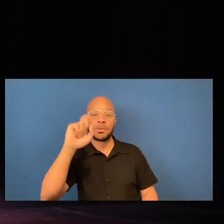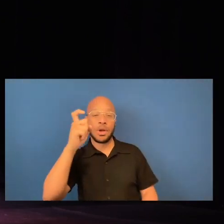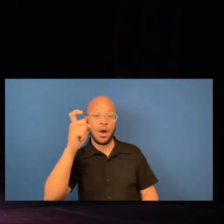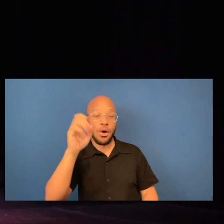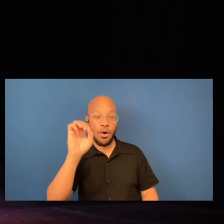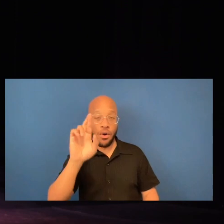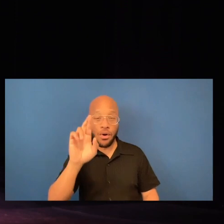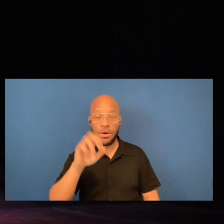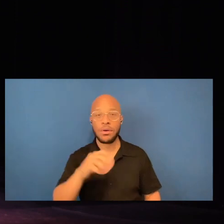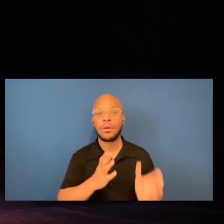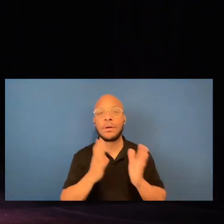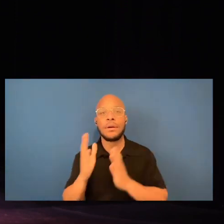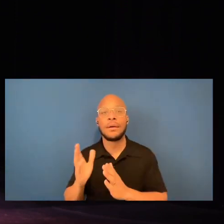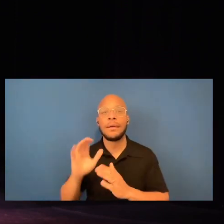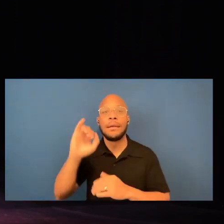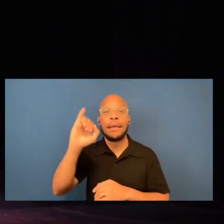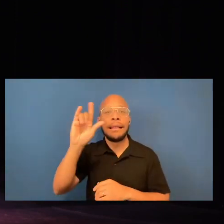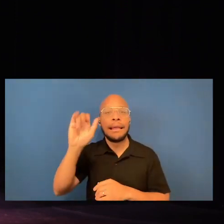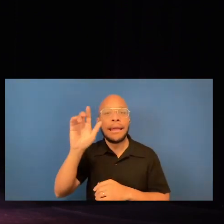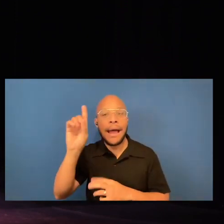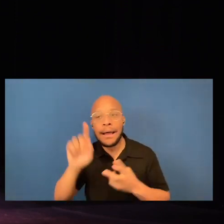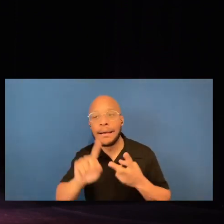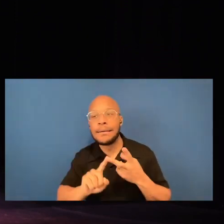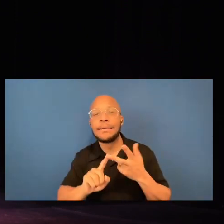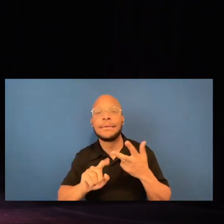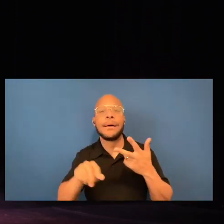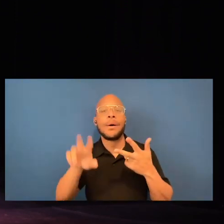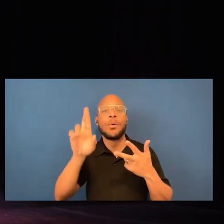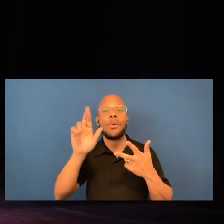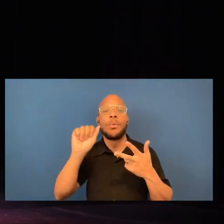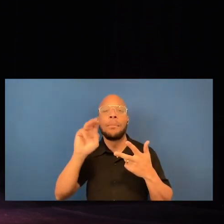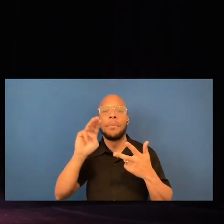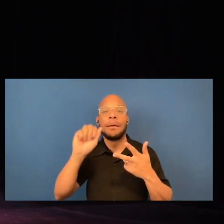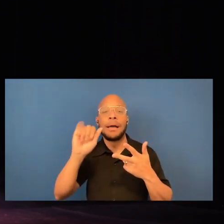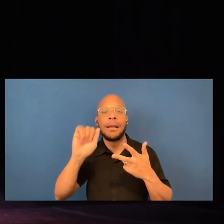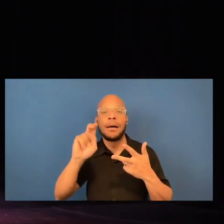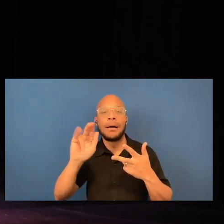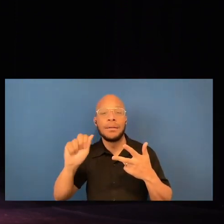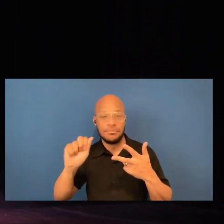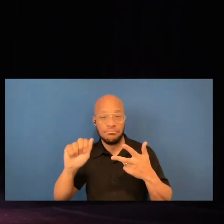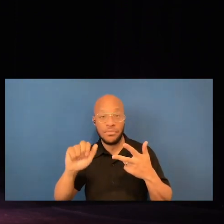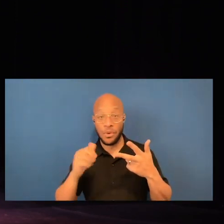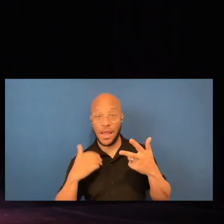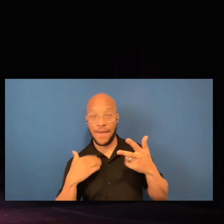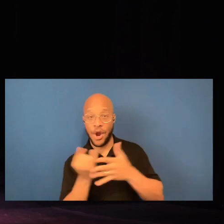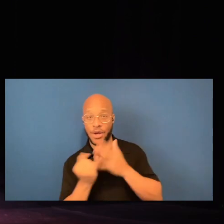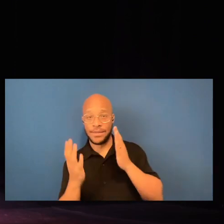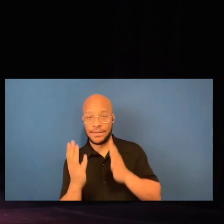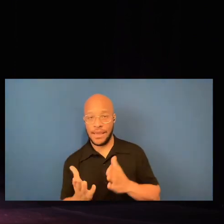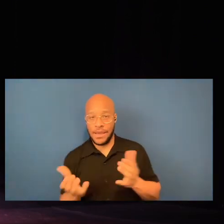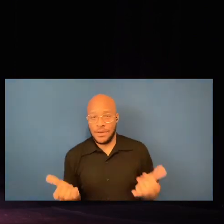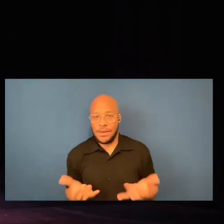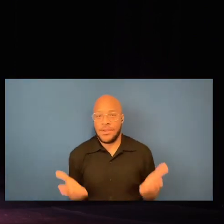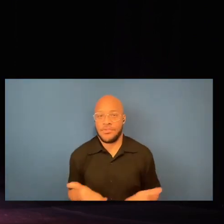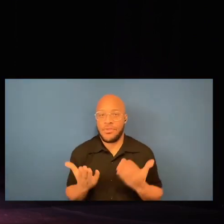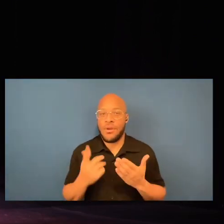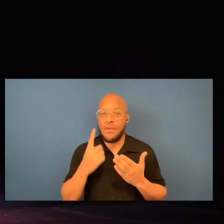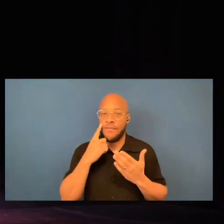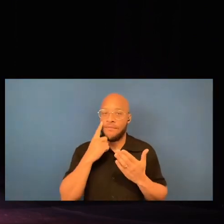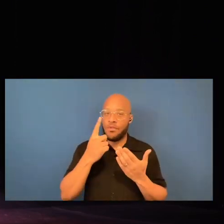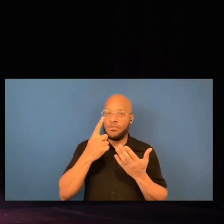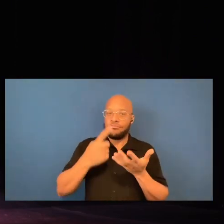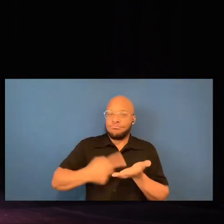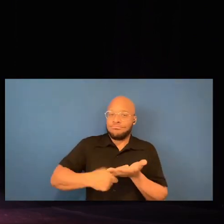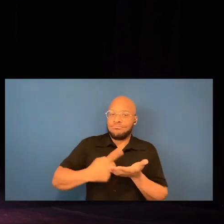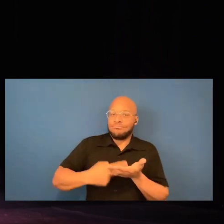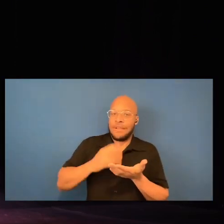tradition and do that work for our contemporary moment. And so my next project will gather around those ideas. Ocean Vuong,